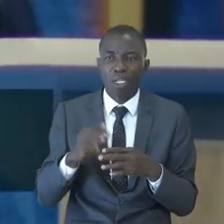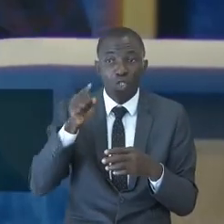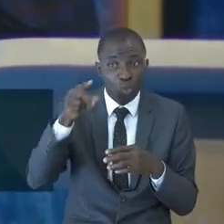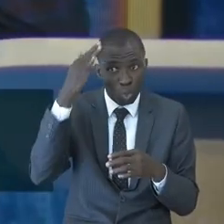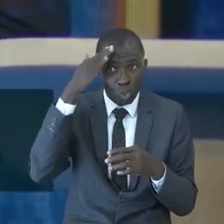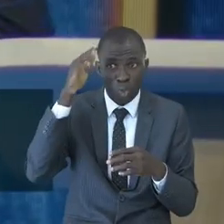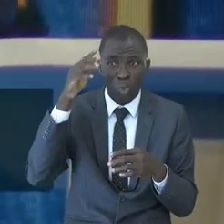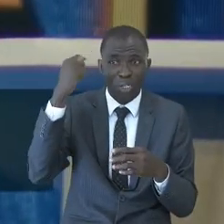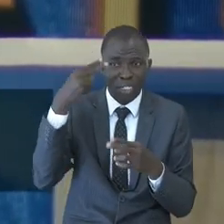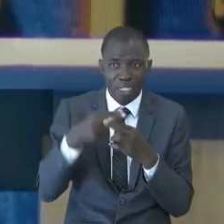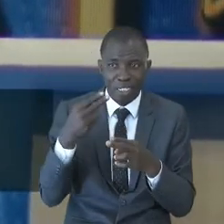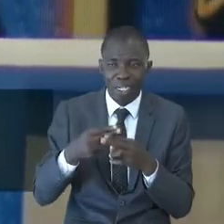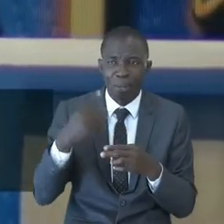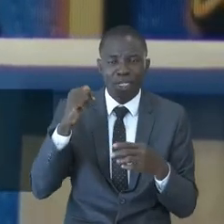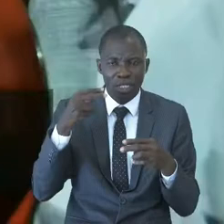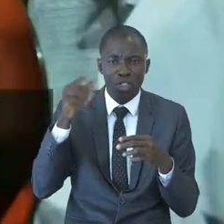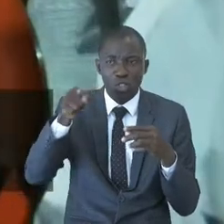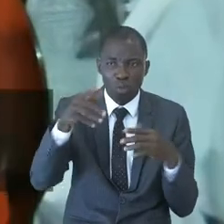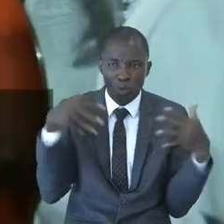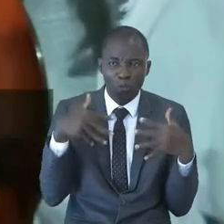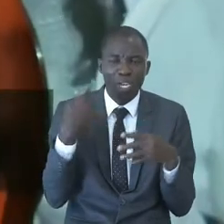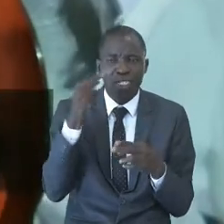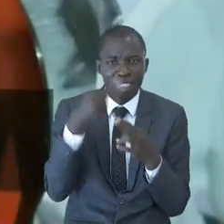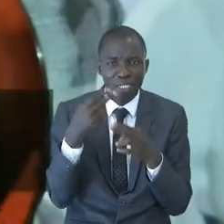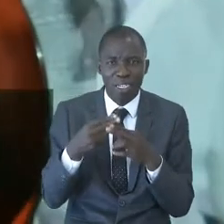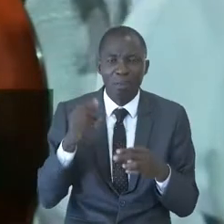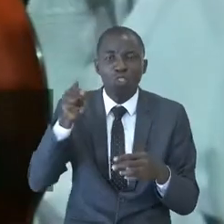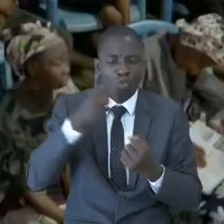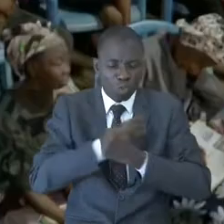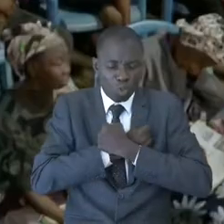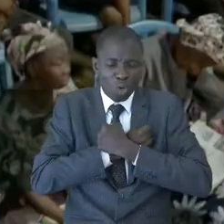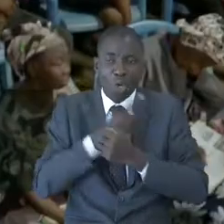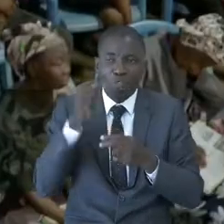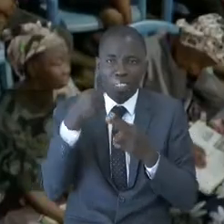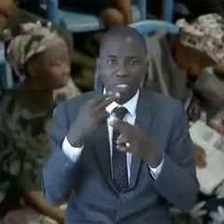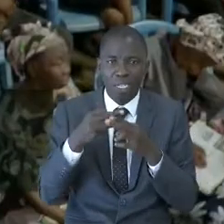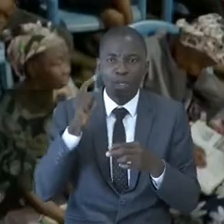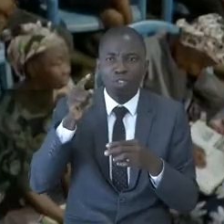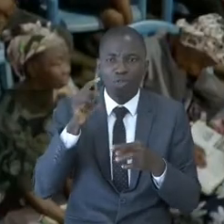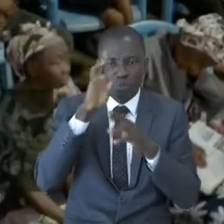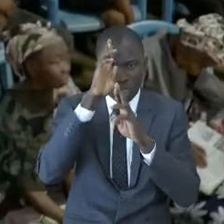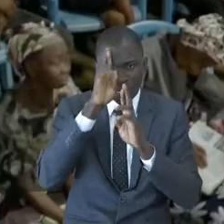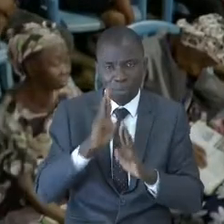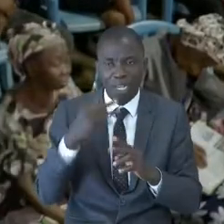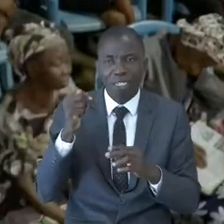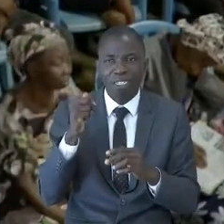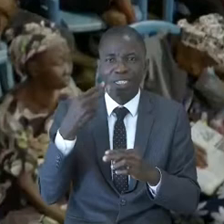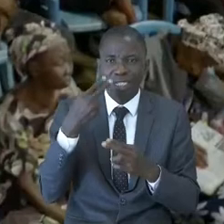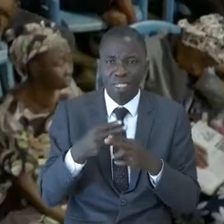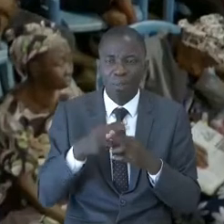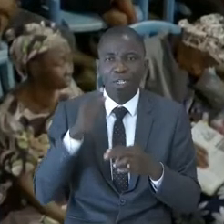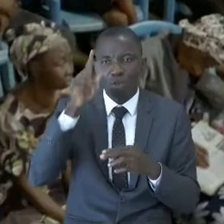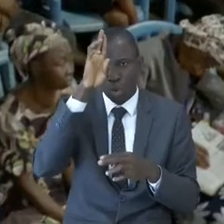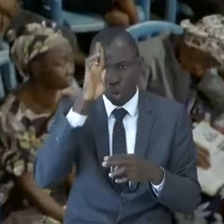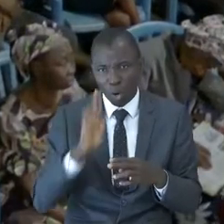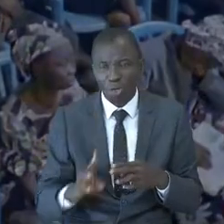name. You fear the name. You love the name. You respect the name. You honor the